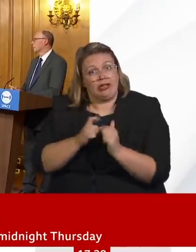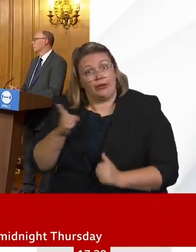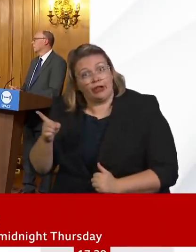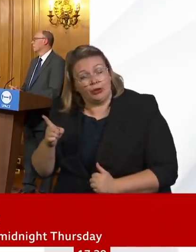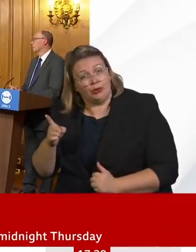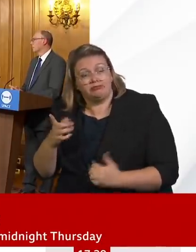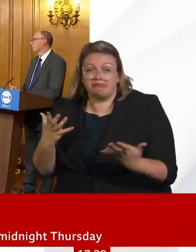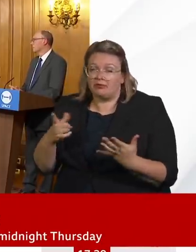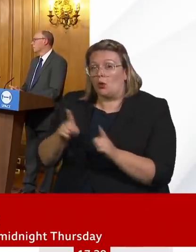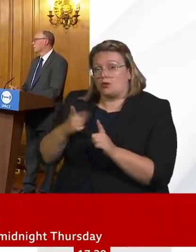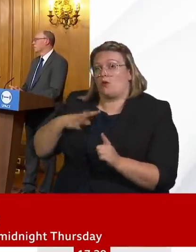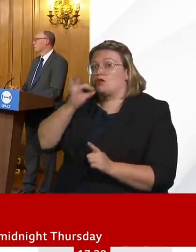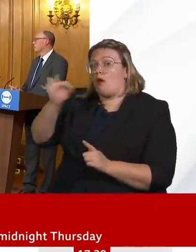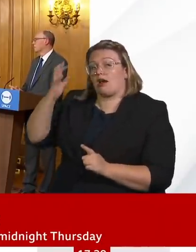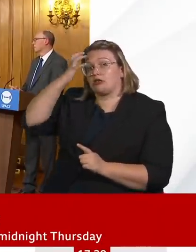Van-Tam, if I may.